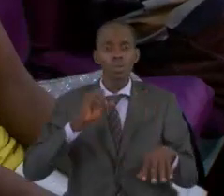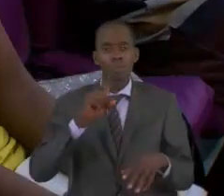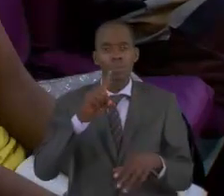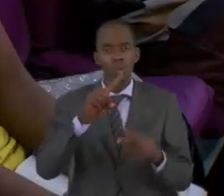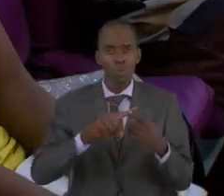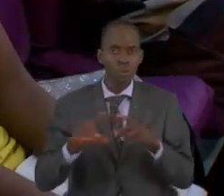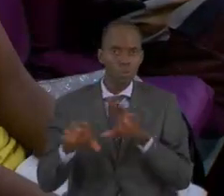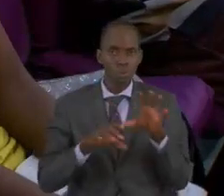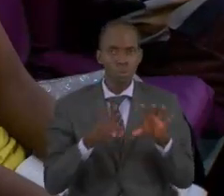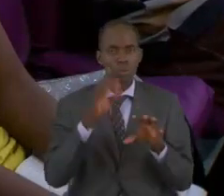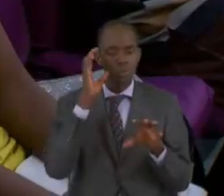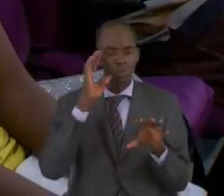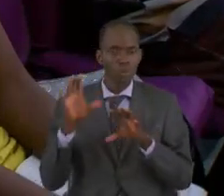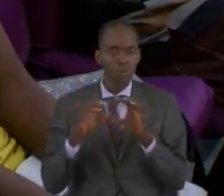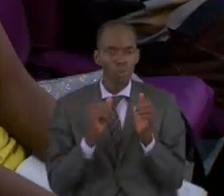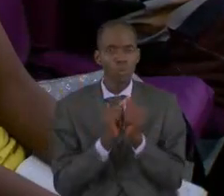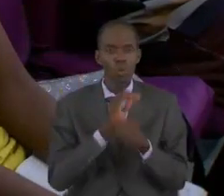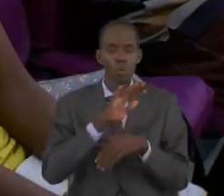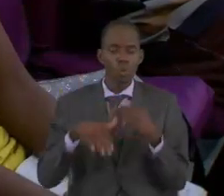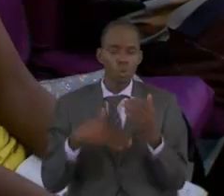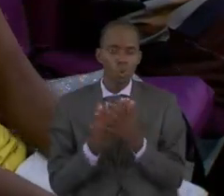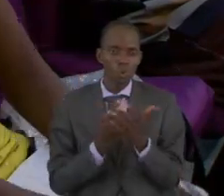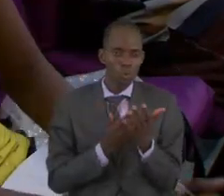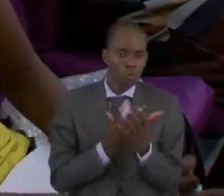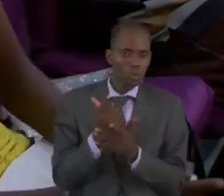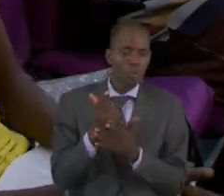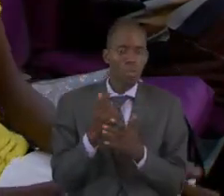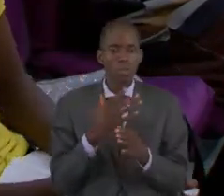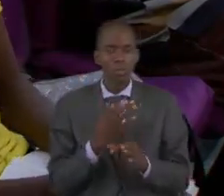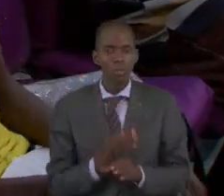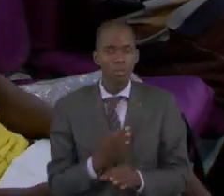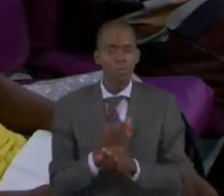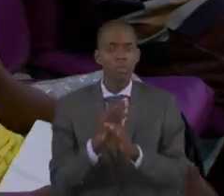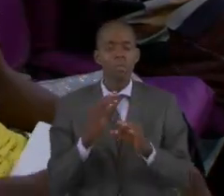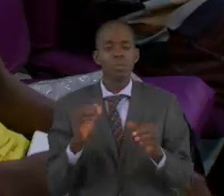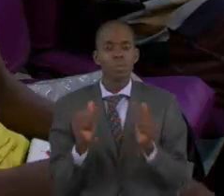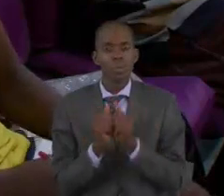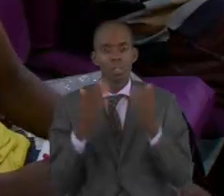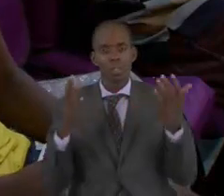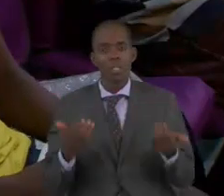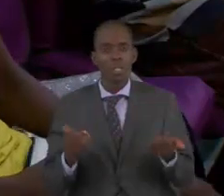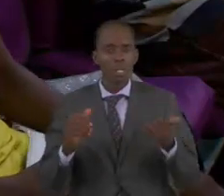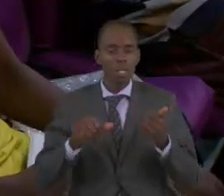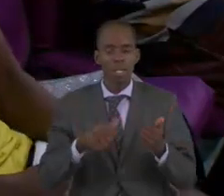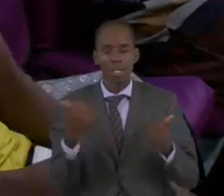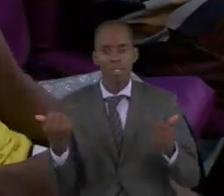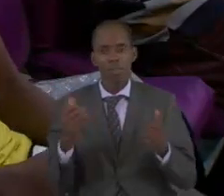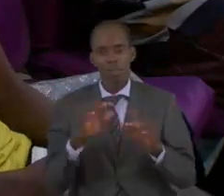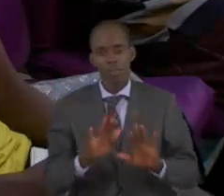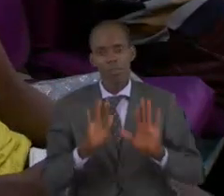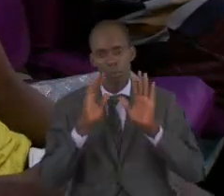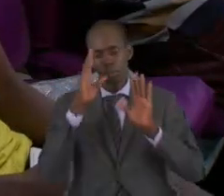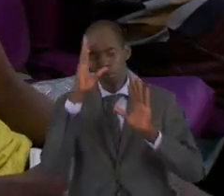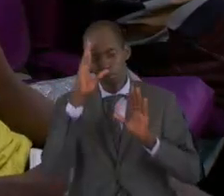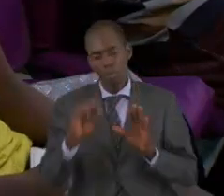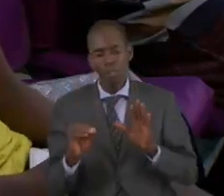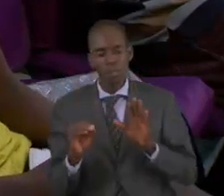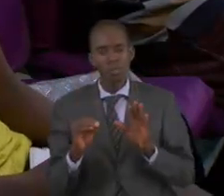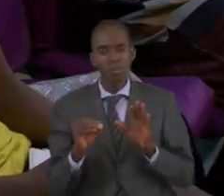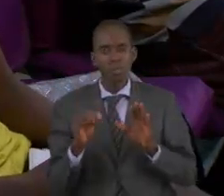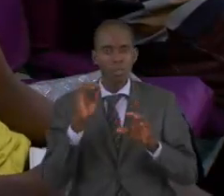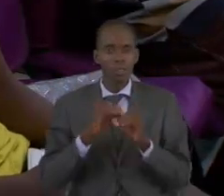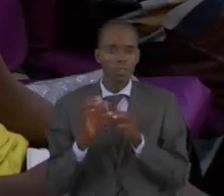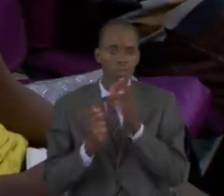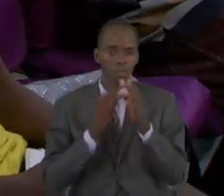all loyalty and faithfulness, without any fear of man or consideration for man,